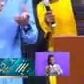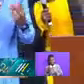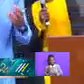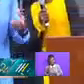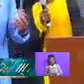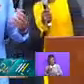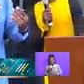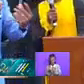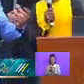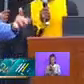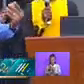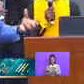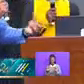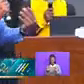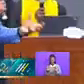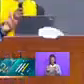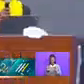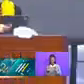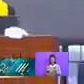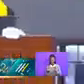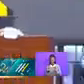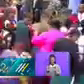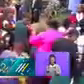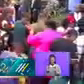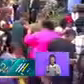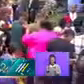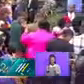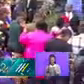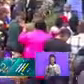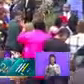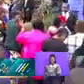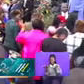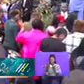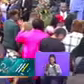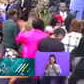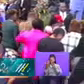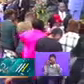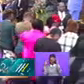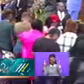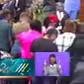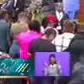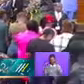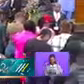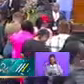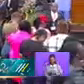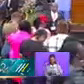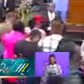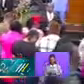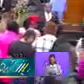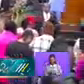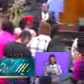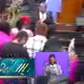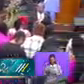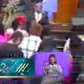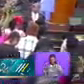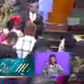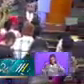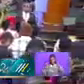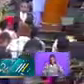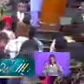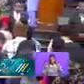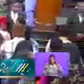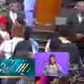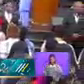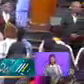money cannot buy it GES from above it comes from above I decree and